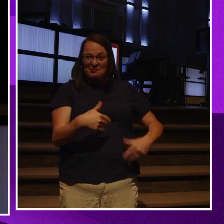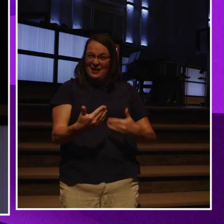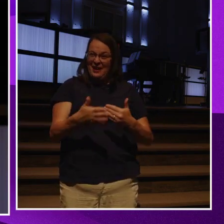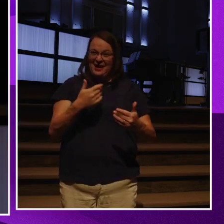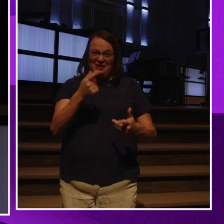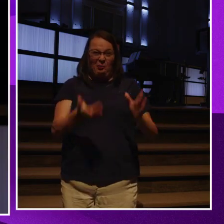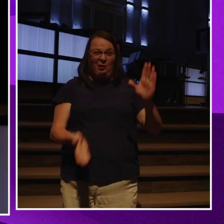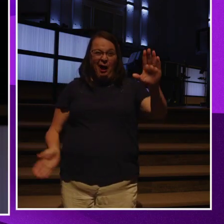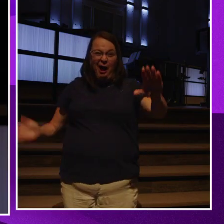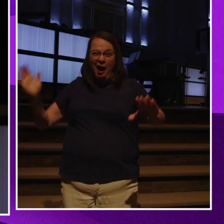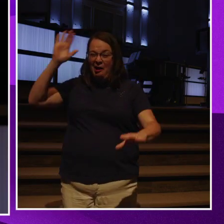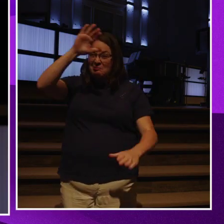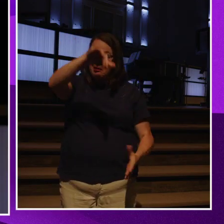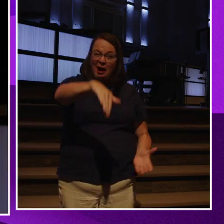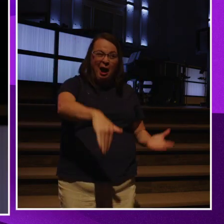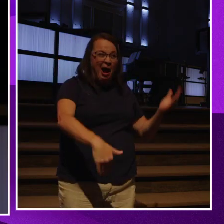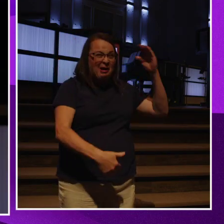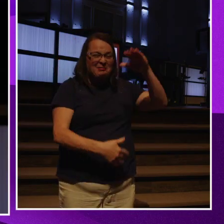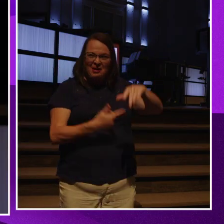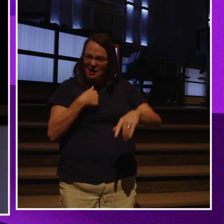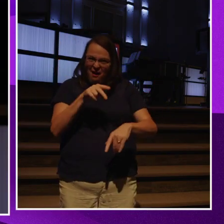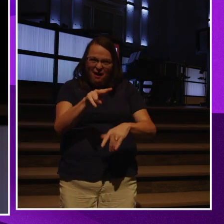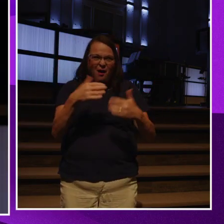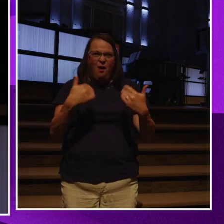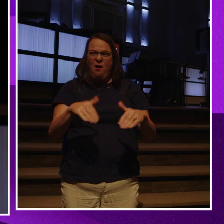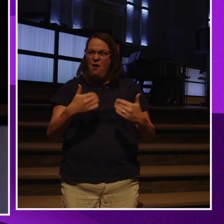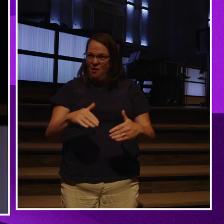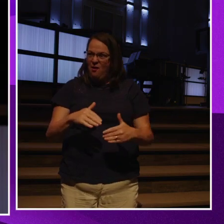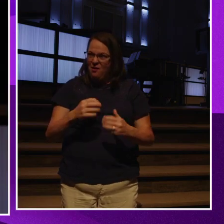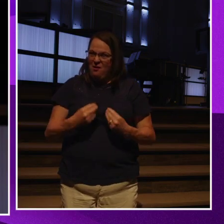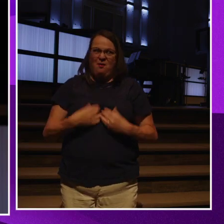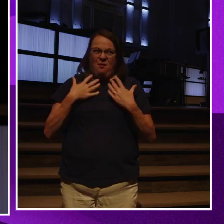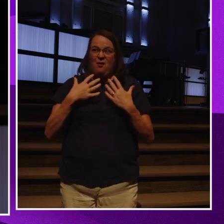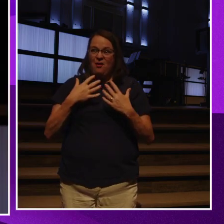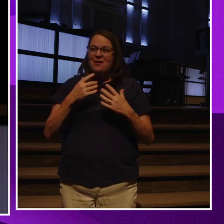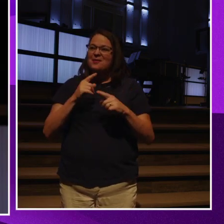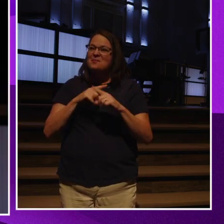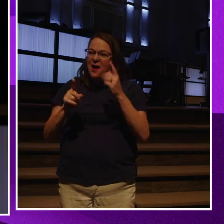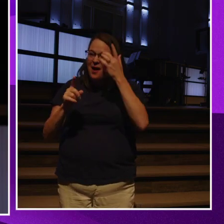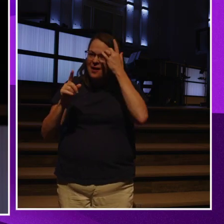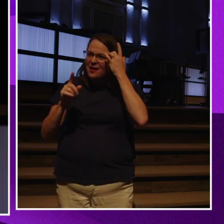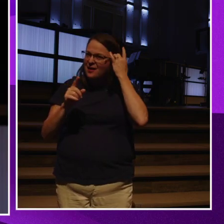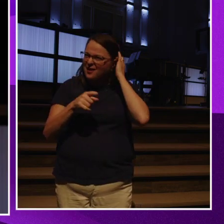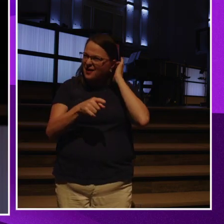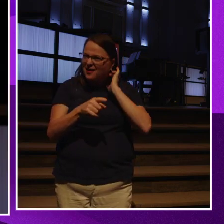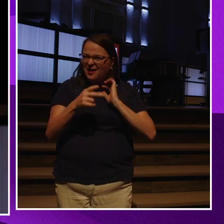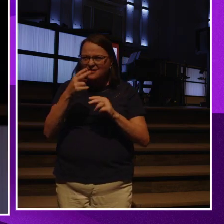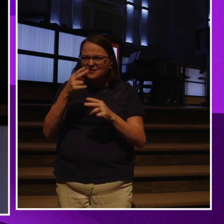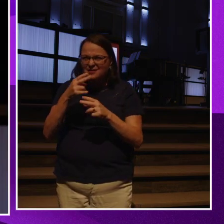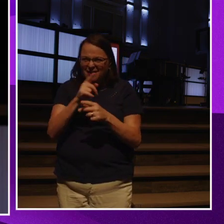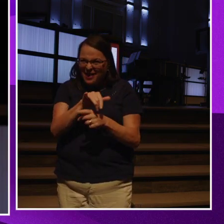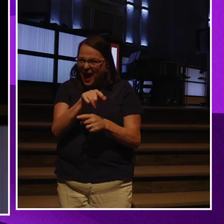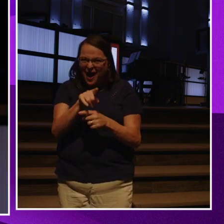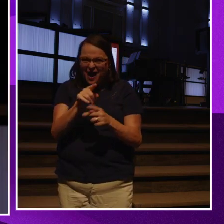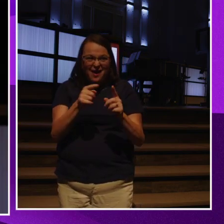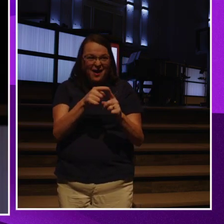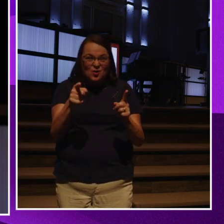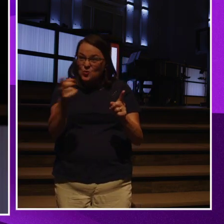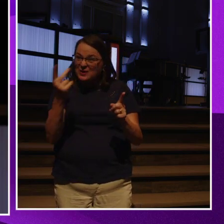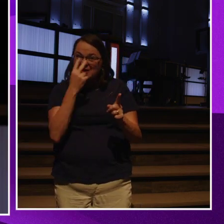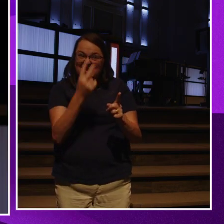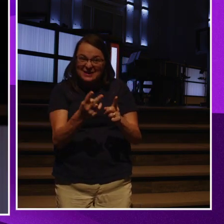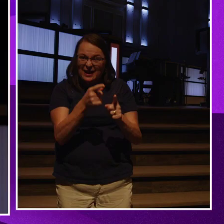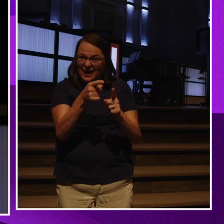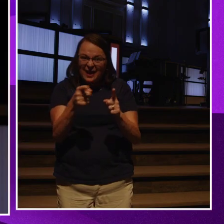that fast or to run that fast, whatever event you're watching. See, that's just a part of it. They